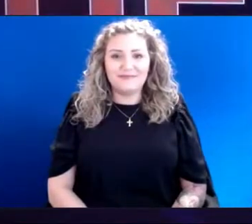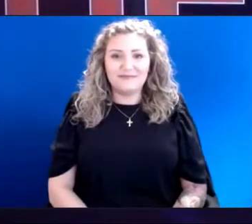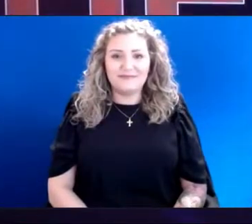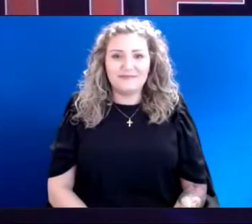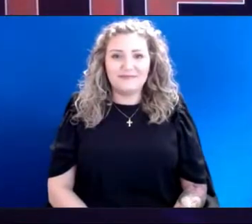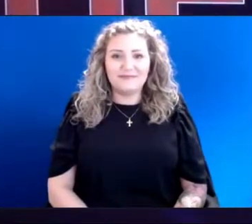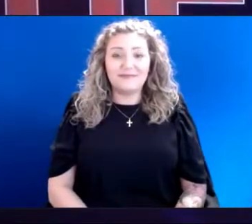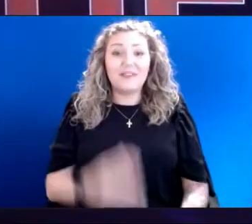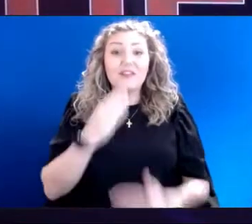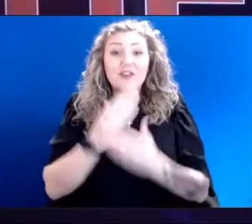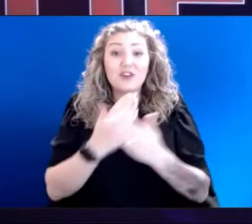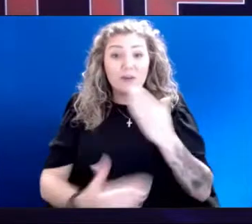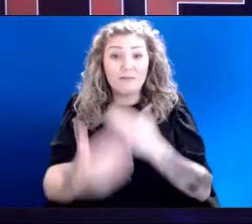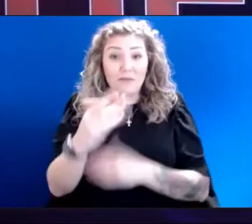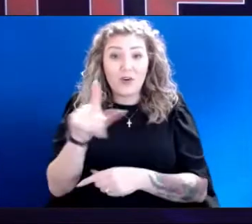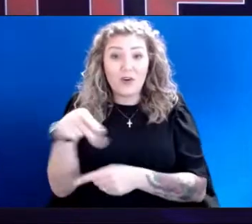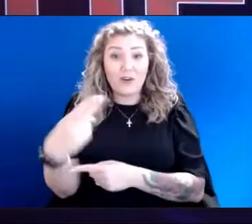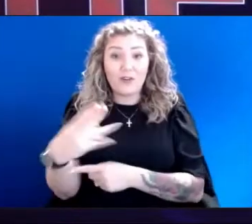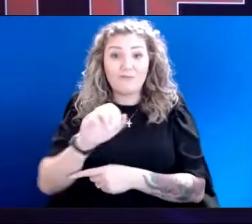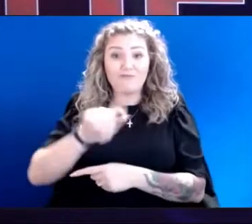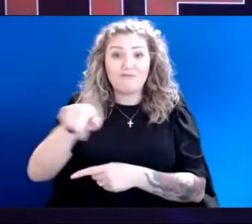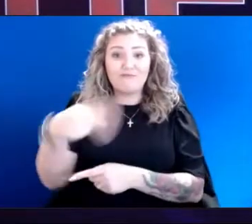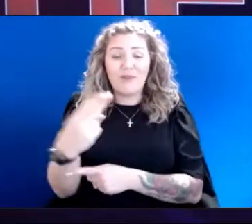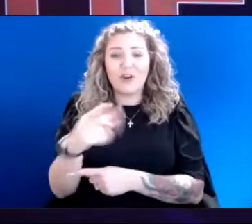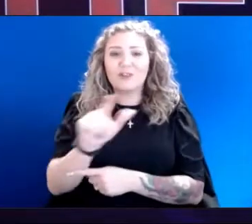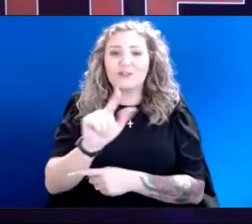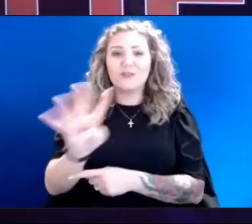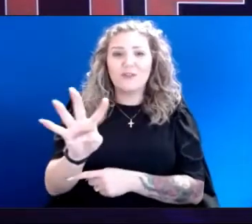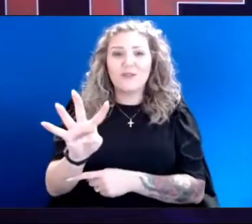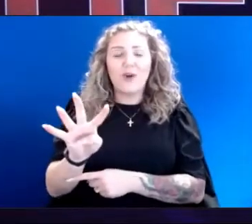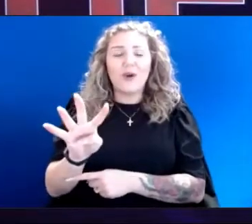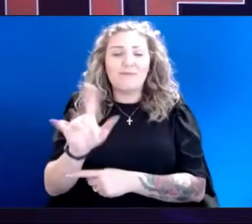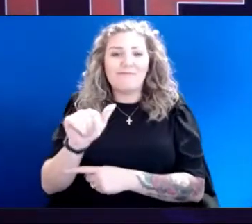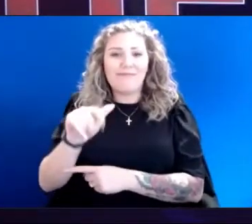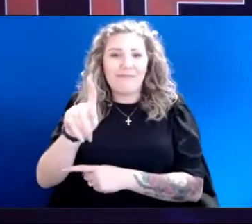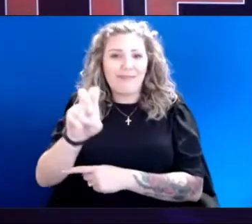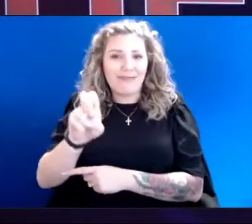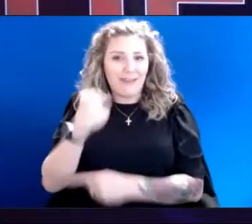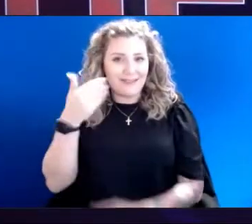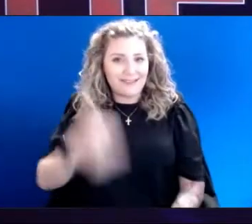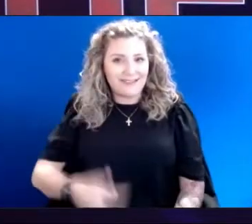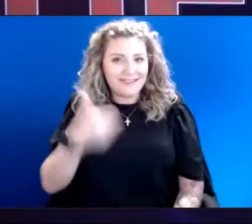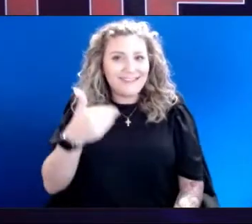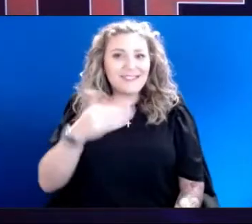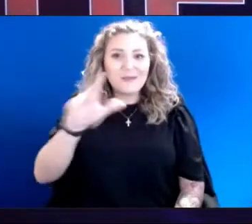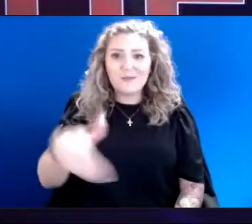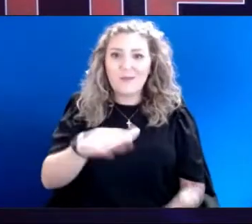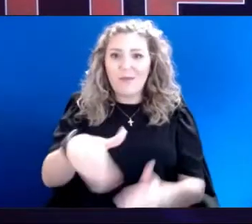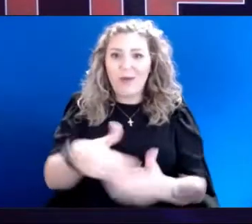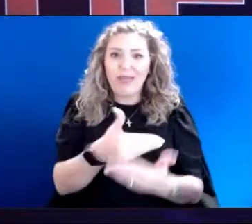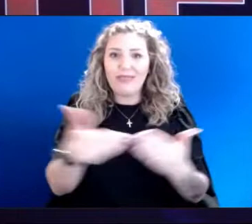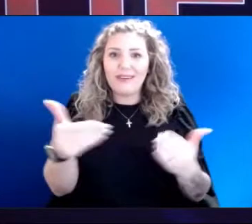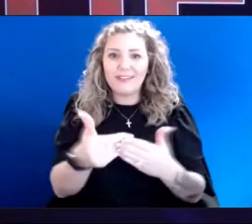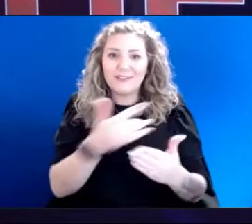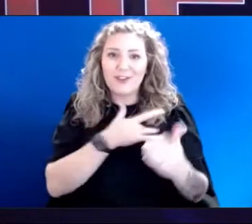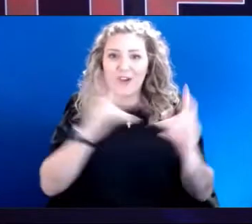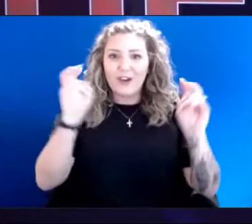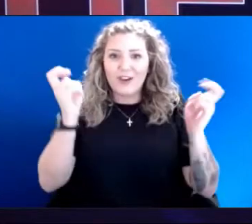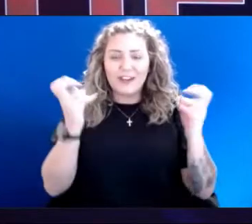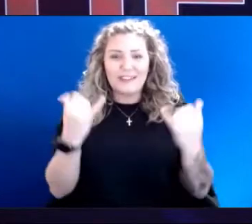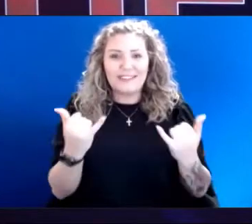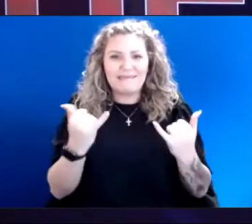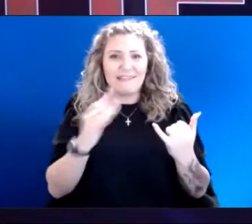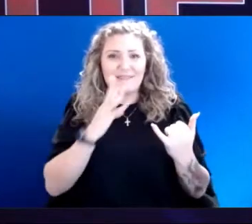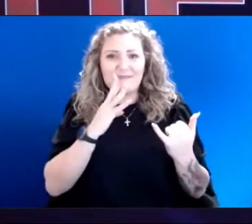Good morning. It's Thursday, March 24th. I'm Alexis Del Cid. Welcome to All Things Heart. Today we're talking about something that is so familiar to